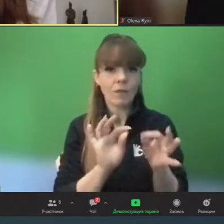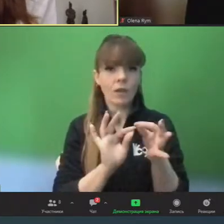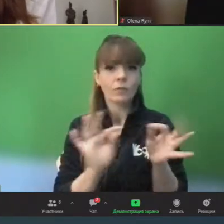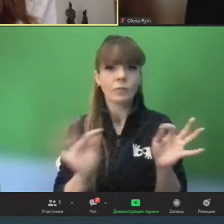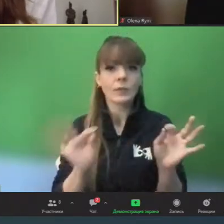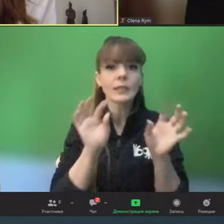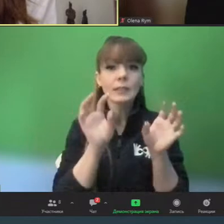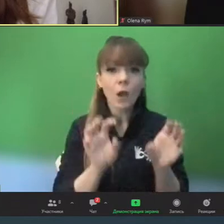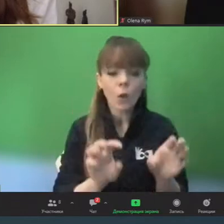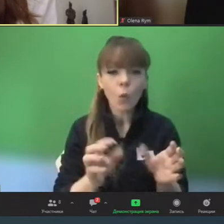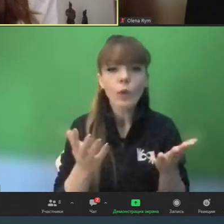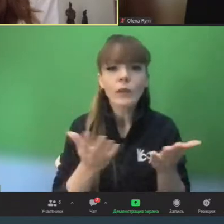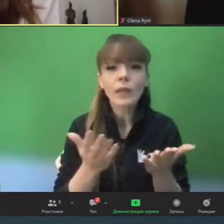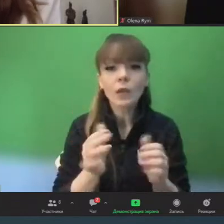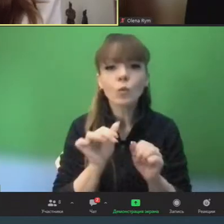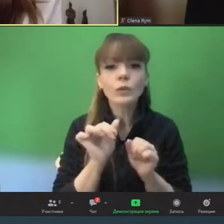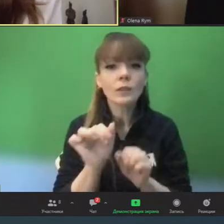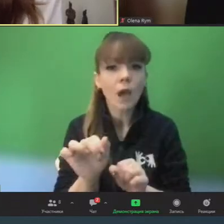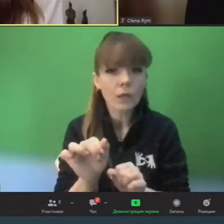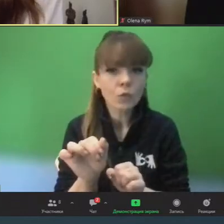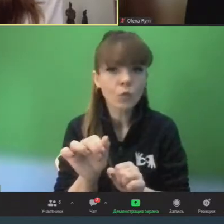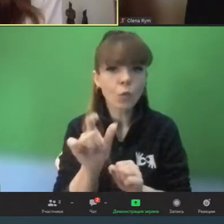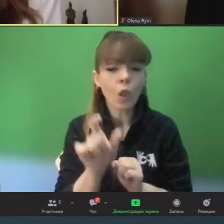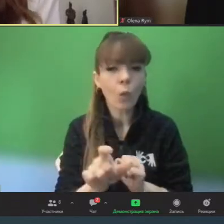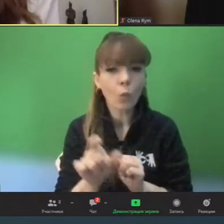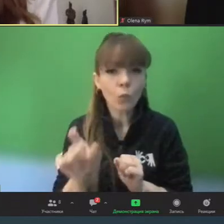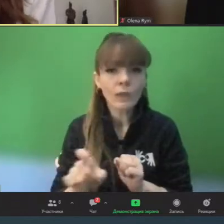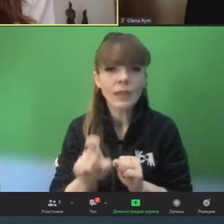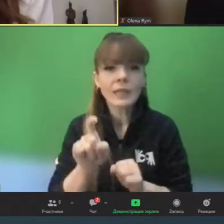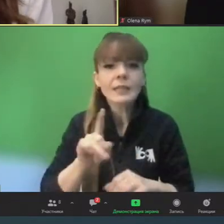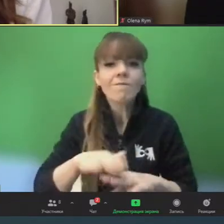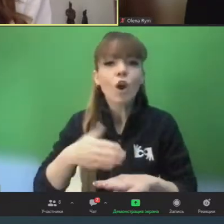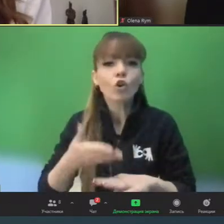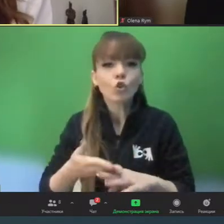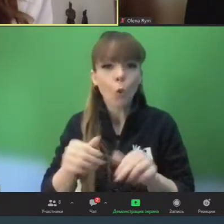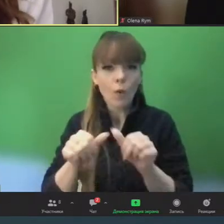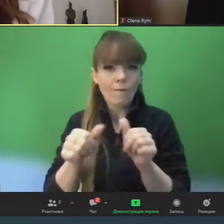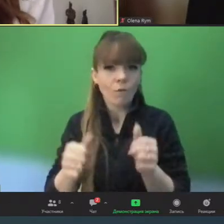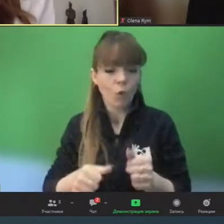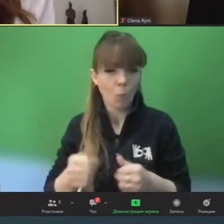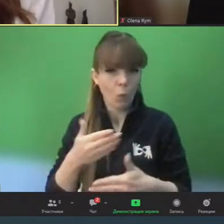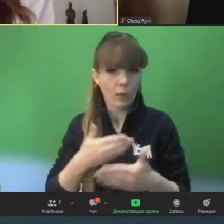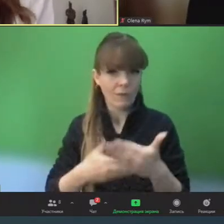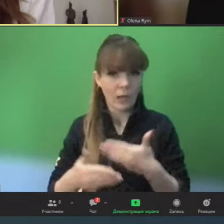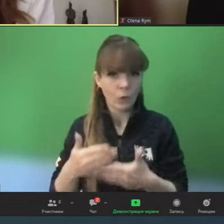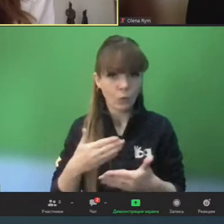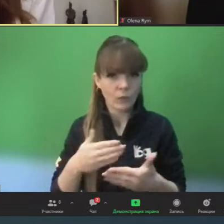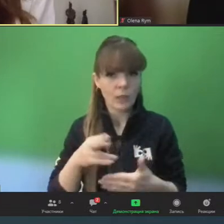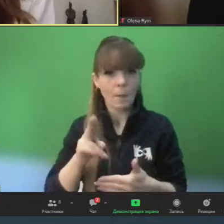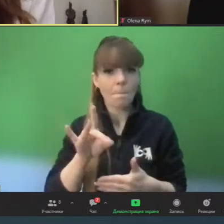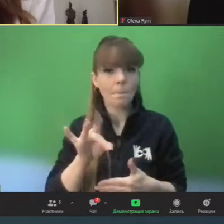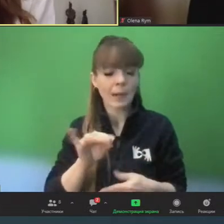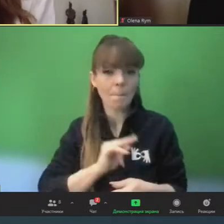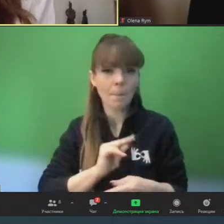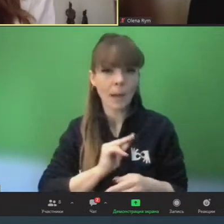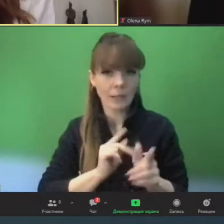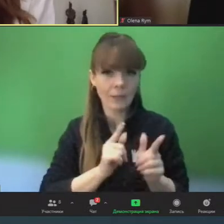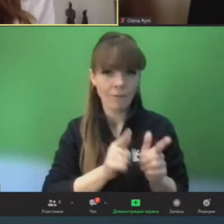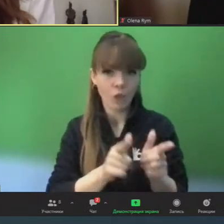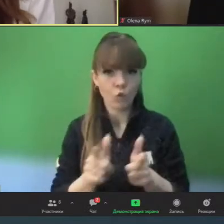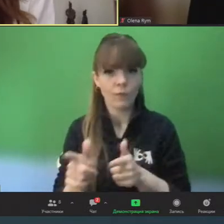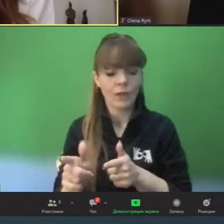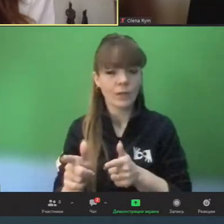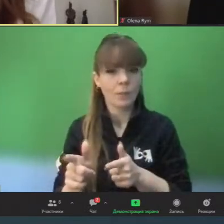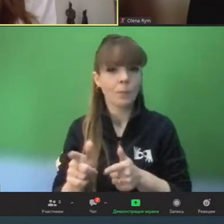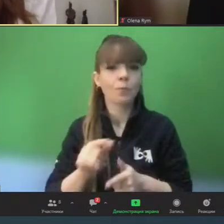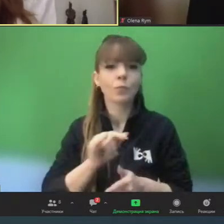with disabilities. But as for the heavy forms of disableness, the